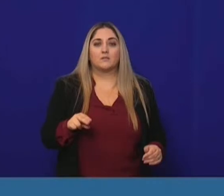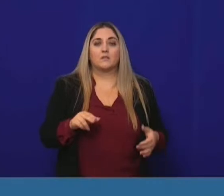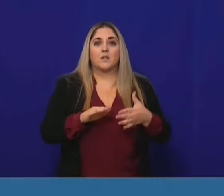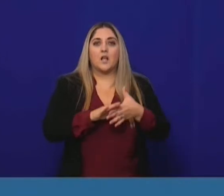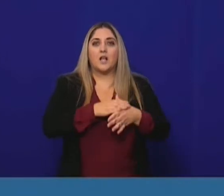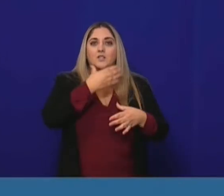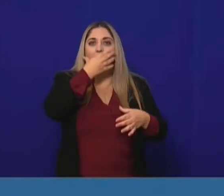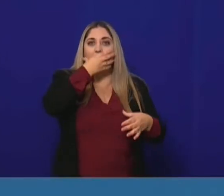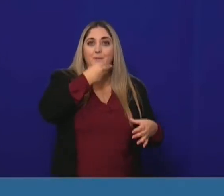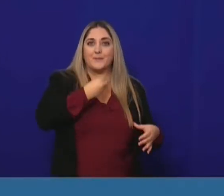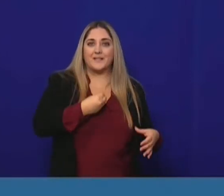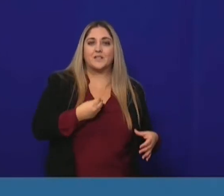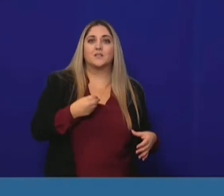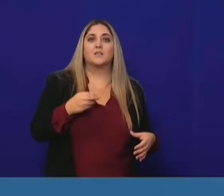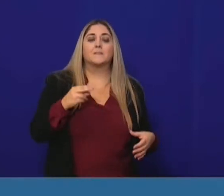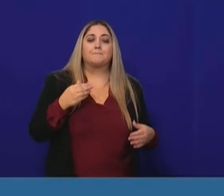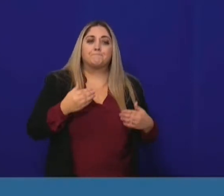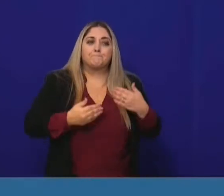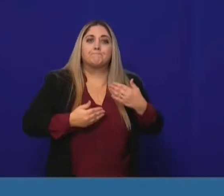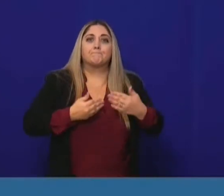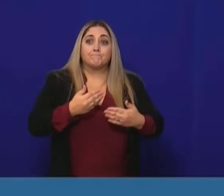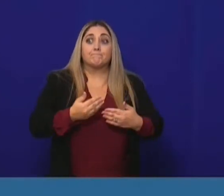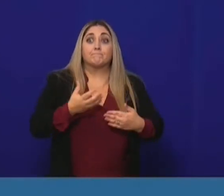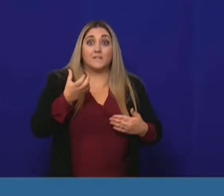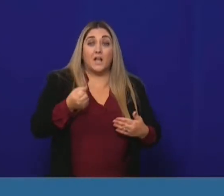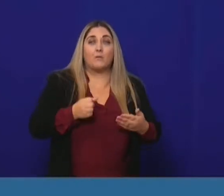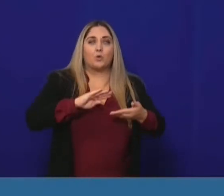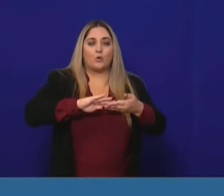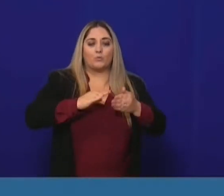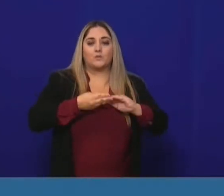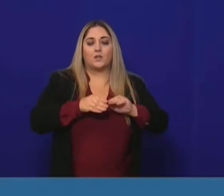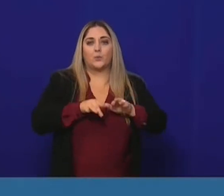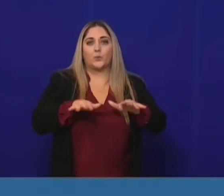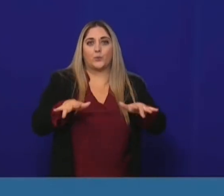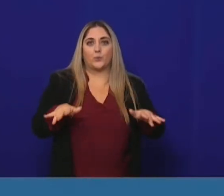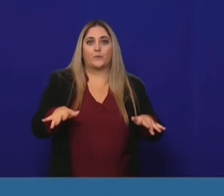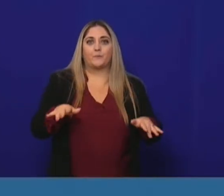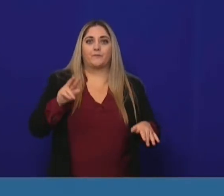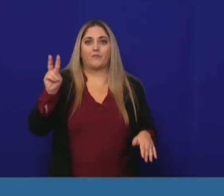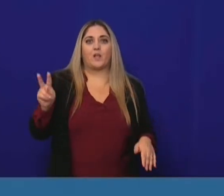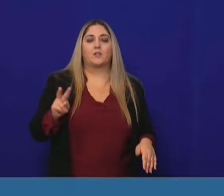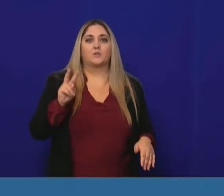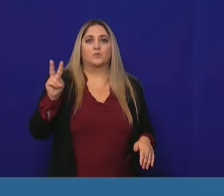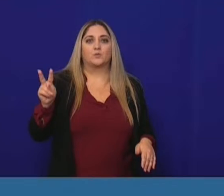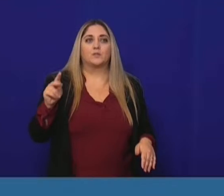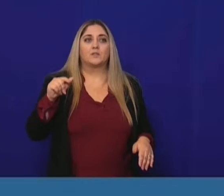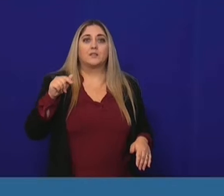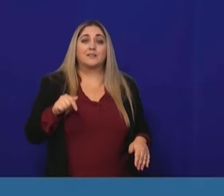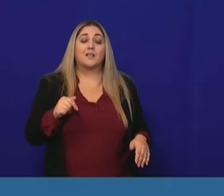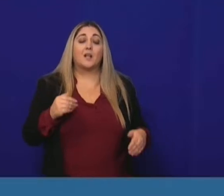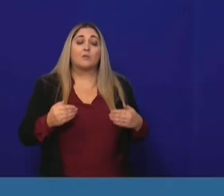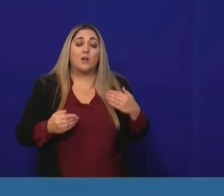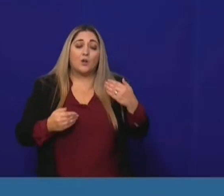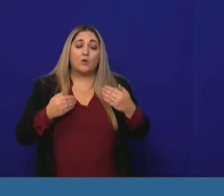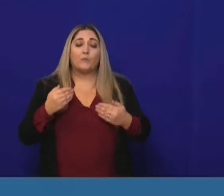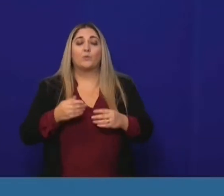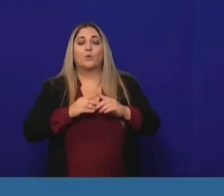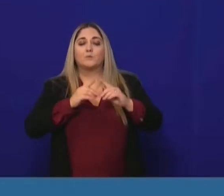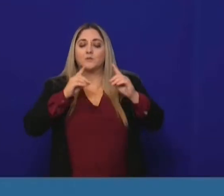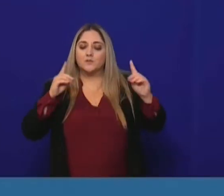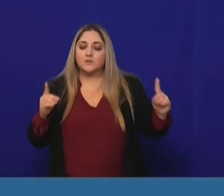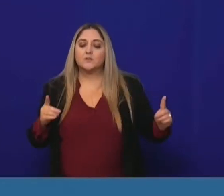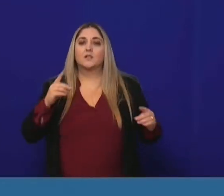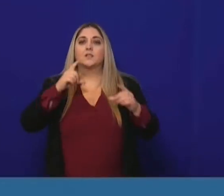fil-miliet ukoll ħajjibqa' għandna trasmissjoni fil-komunità. U allura dawn il-miżuri ta' distanza